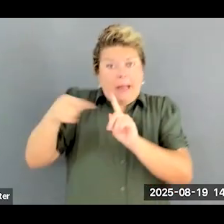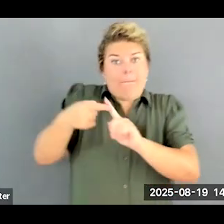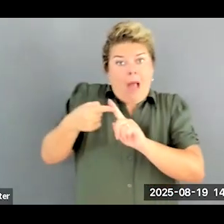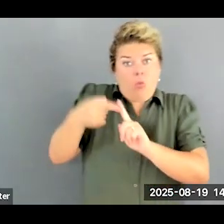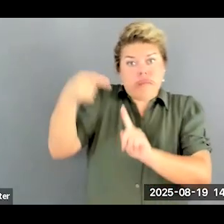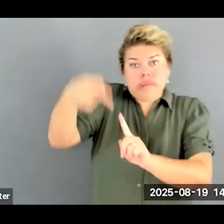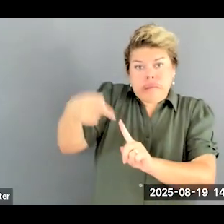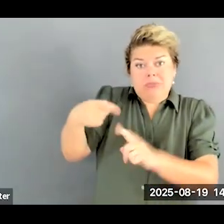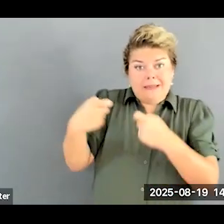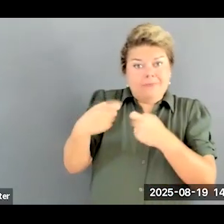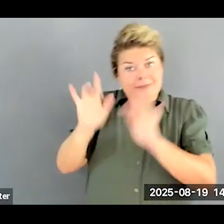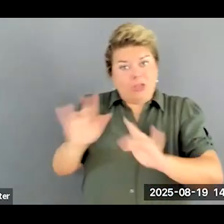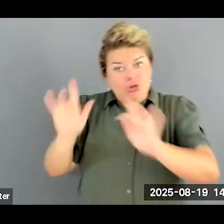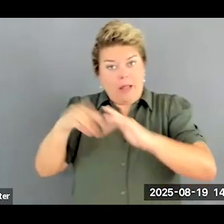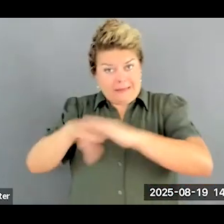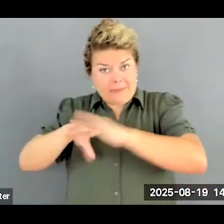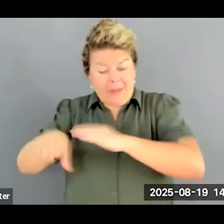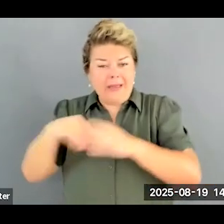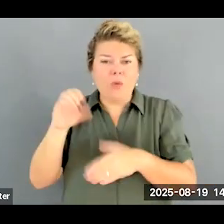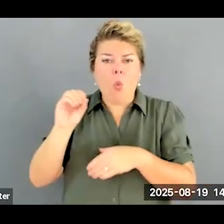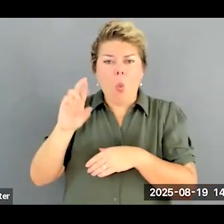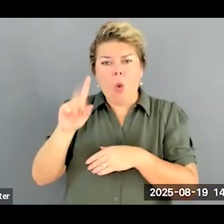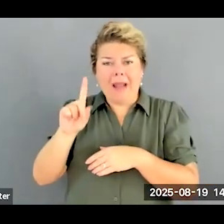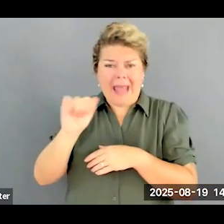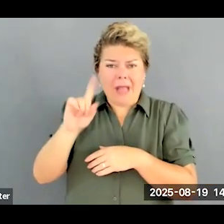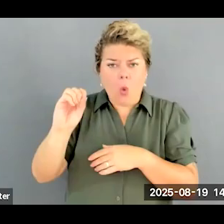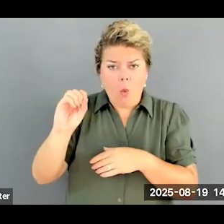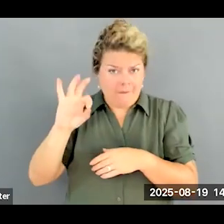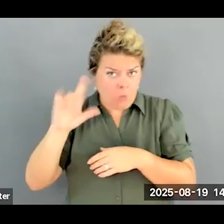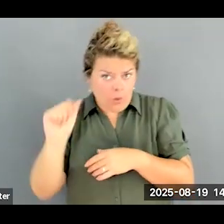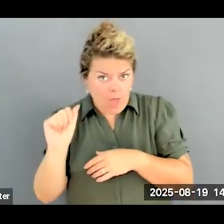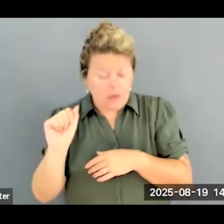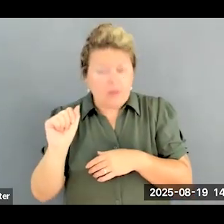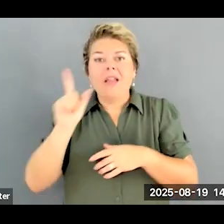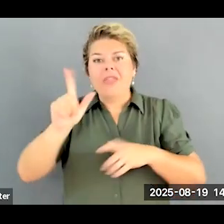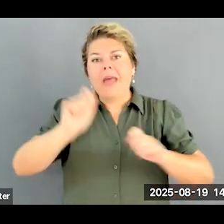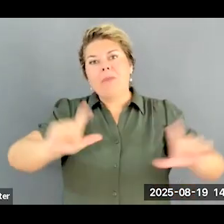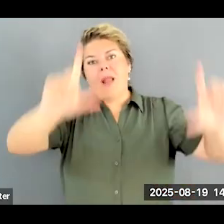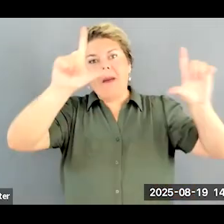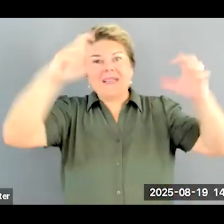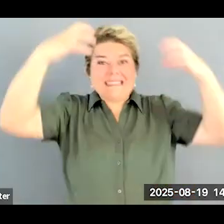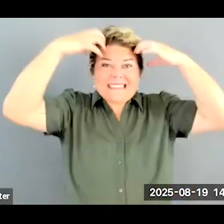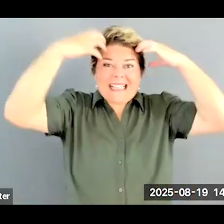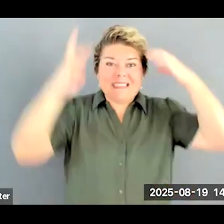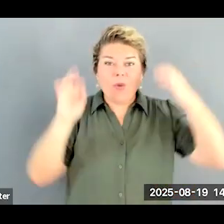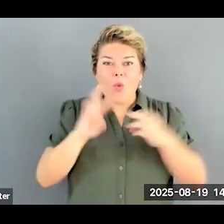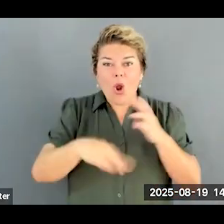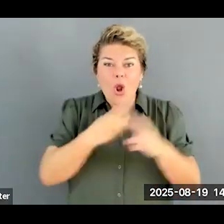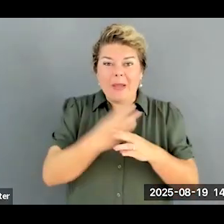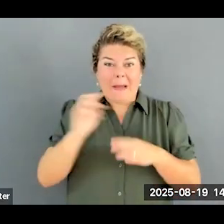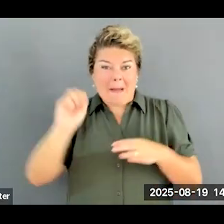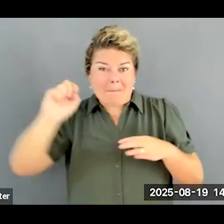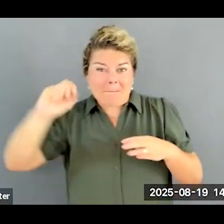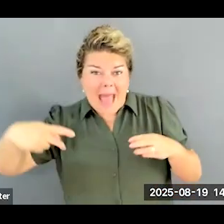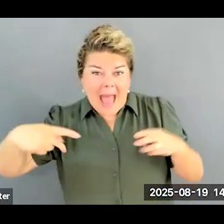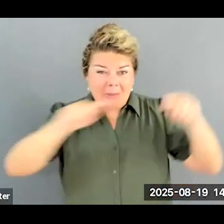accessibility down in Orlando, Florida. And for our practice, they put up a Disney World park map. This included